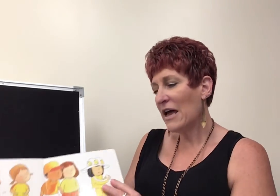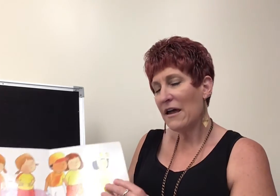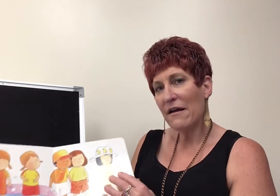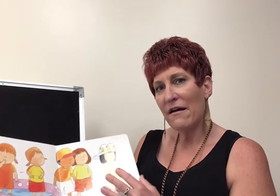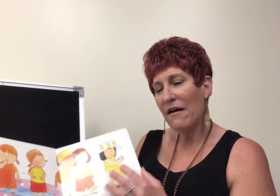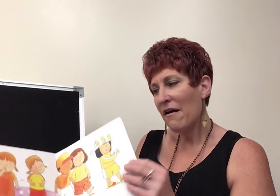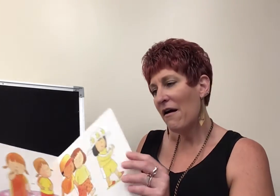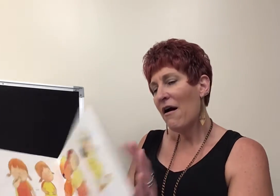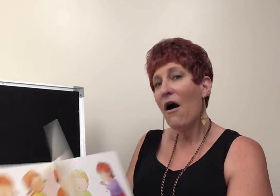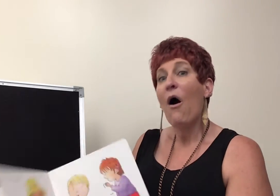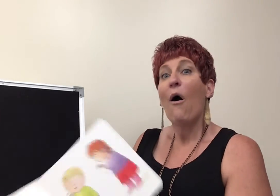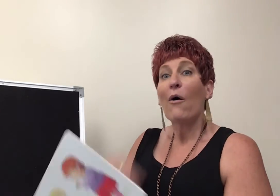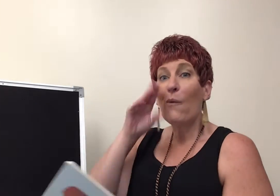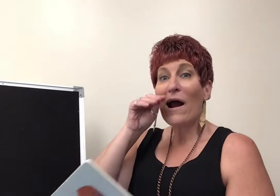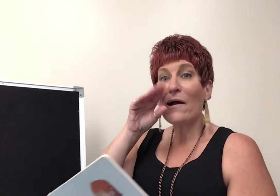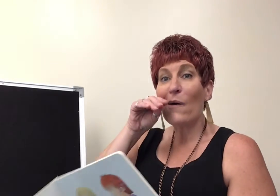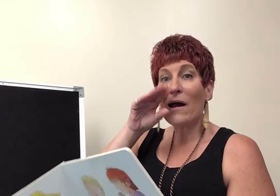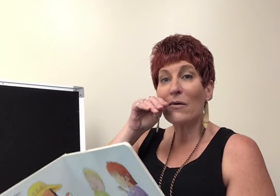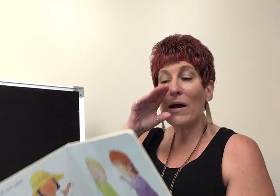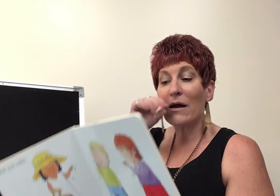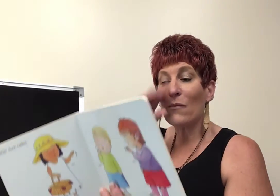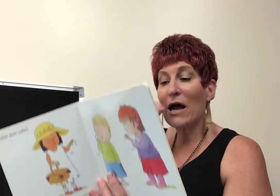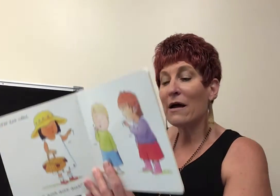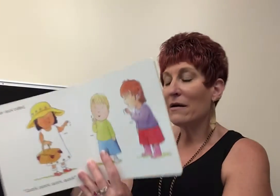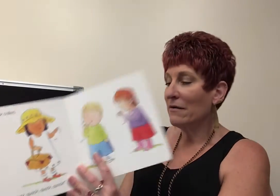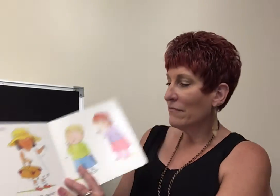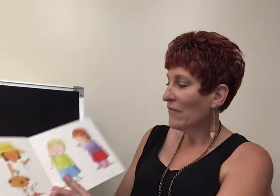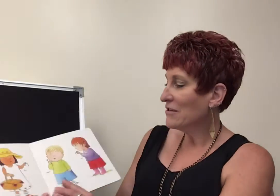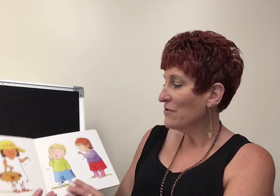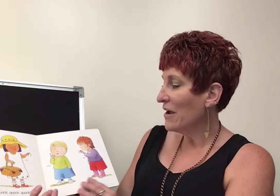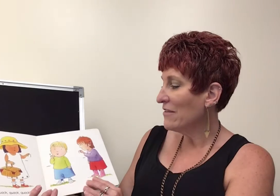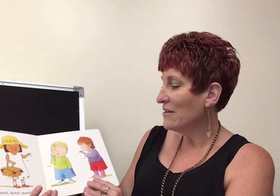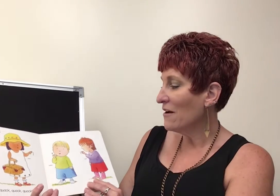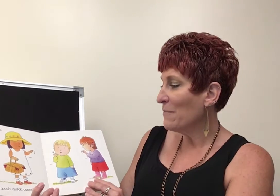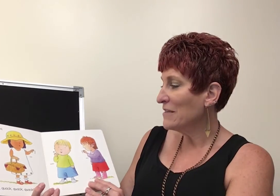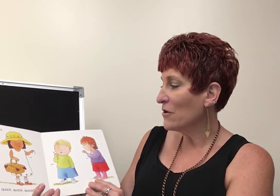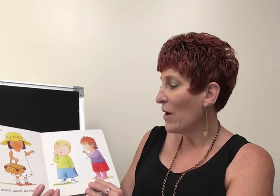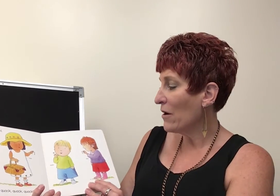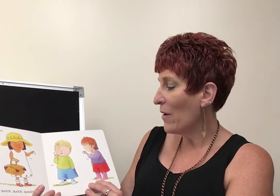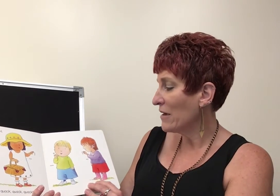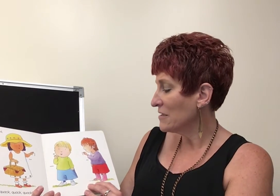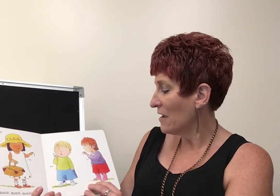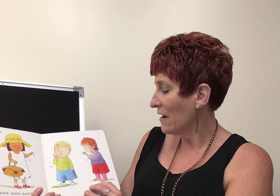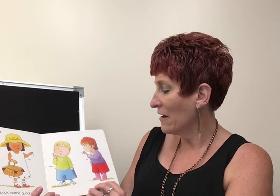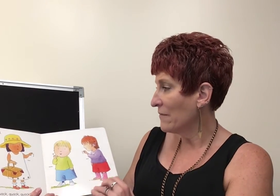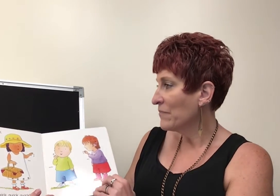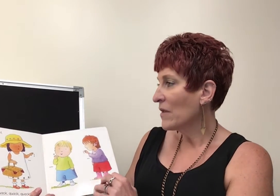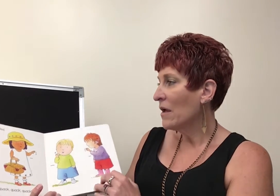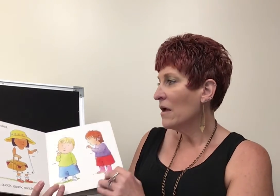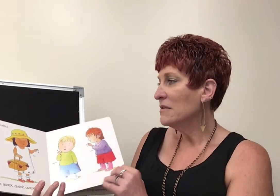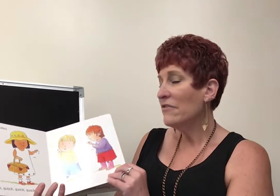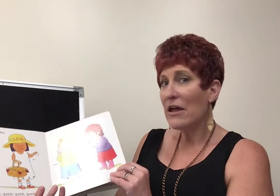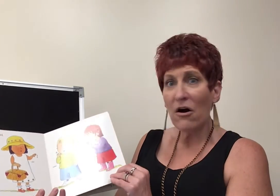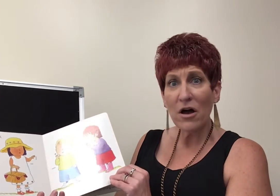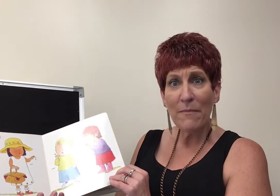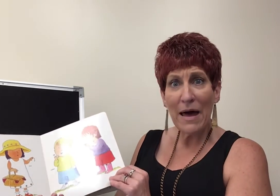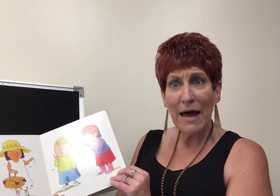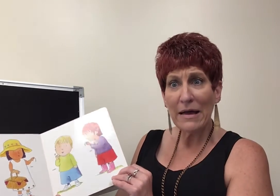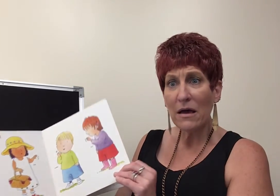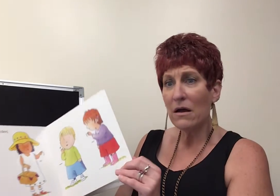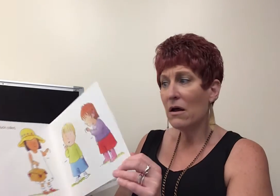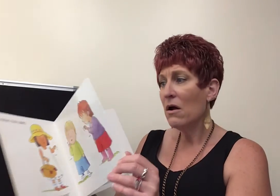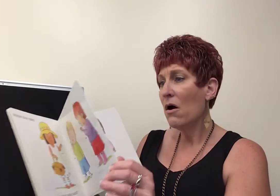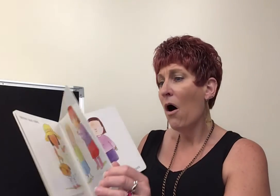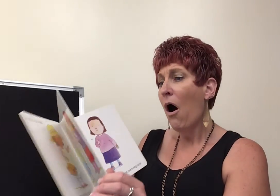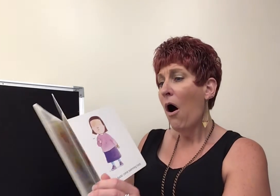duck say? Quack, quack, quack, quack. That's right. The duck makes a quack, quack sign. Did they all come